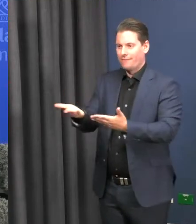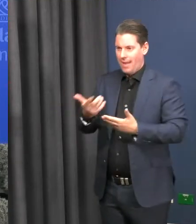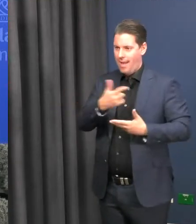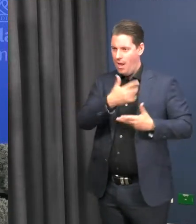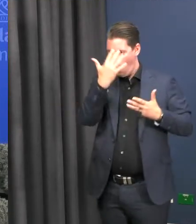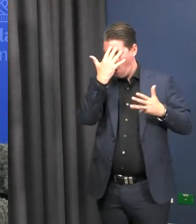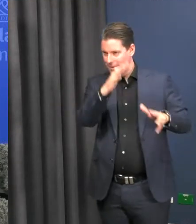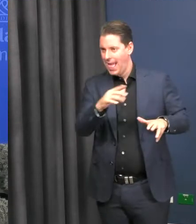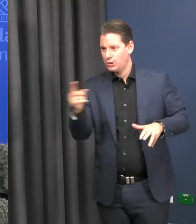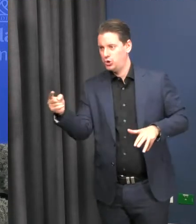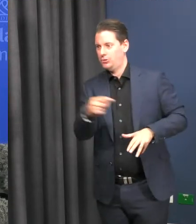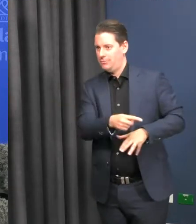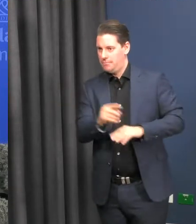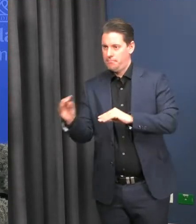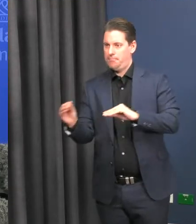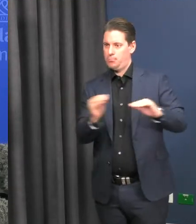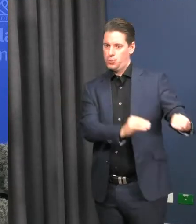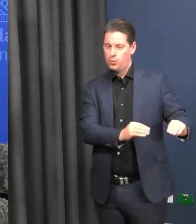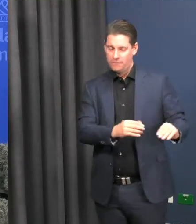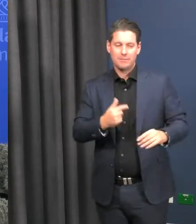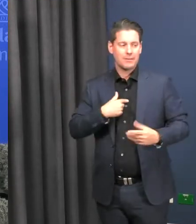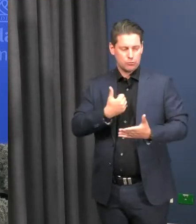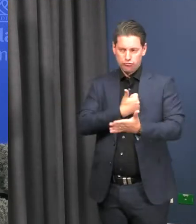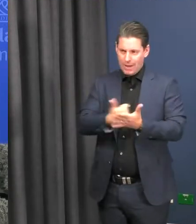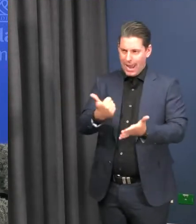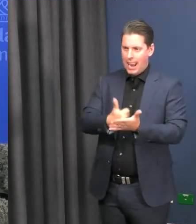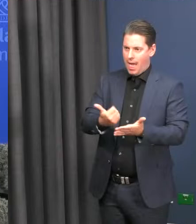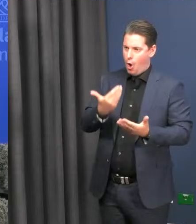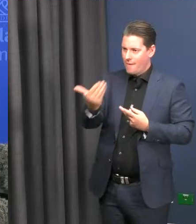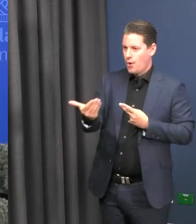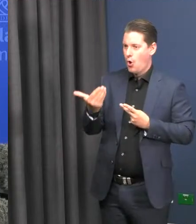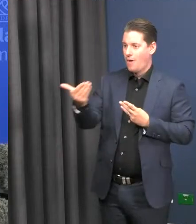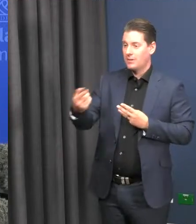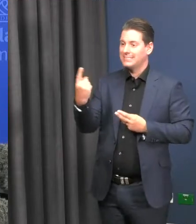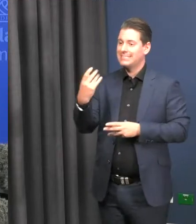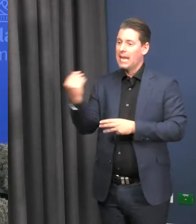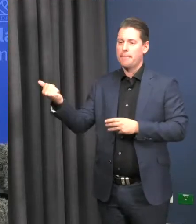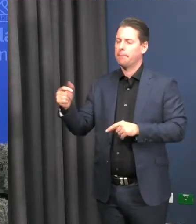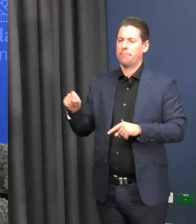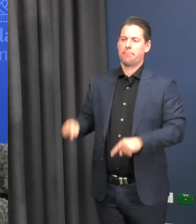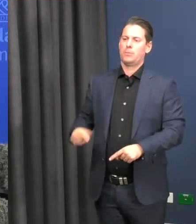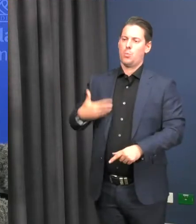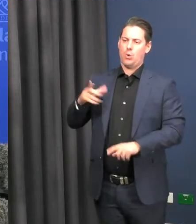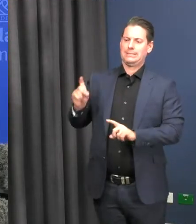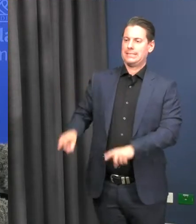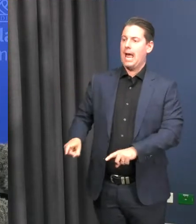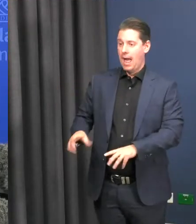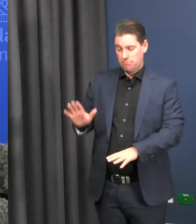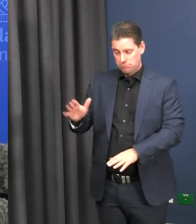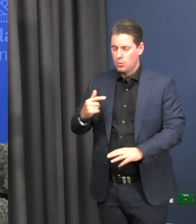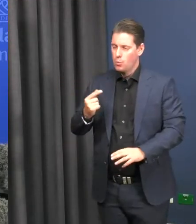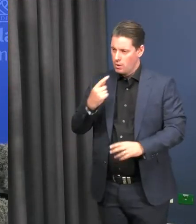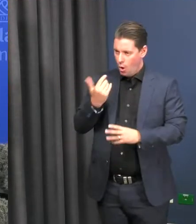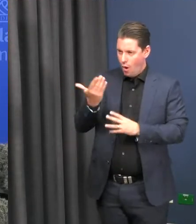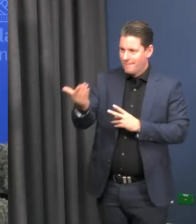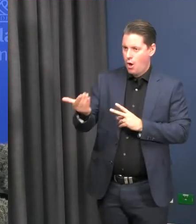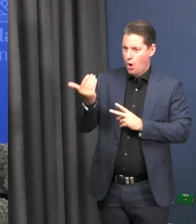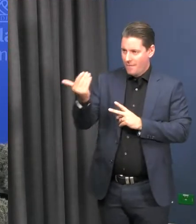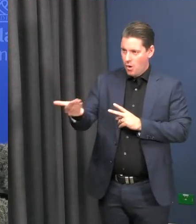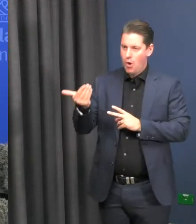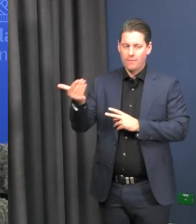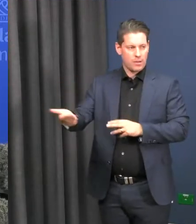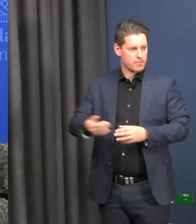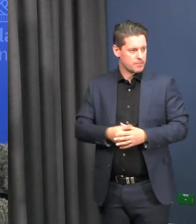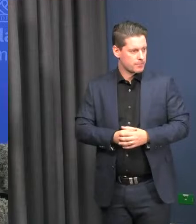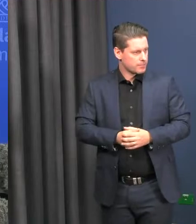And we'll continue to go back there and continue to make that offer for those who haven't accepted it. How many people are still out there, though? How many people are still on the streets there? How many people